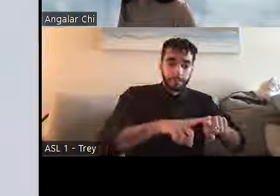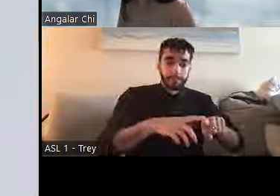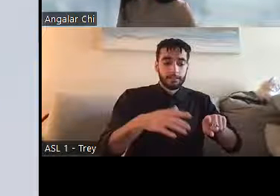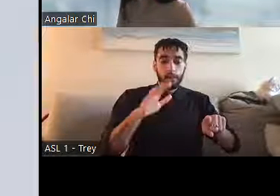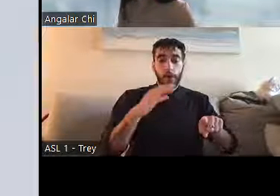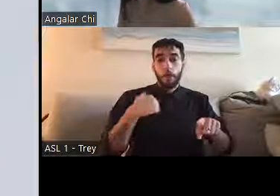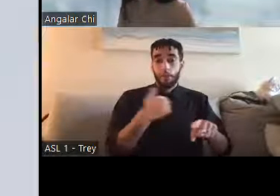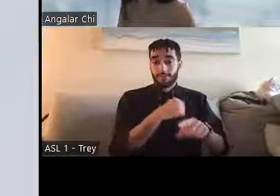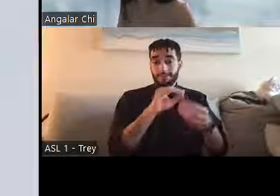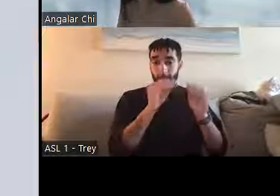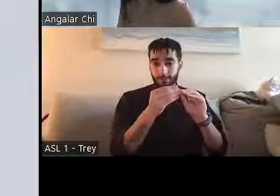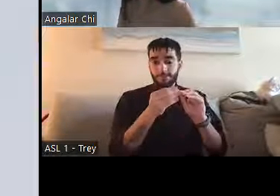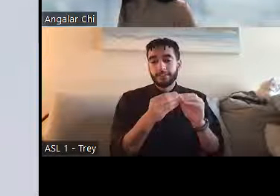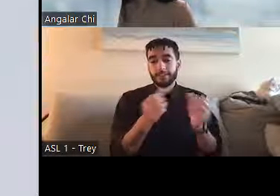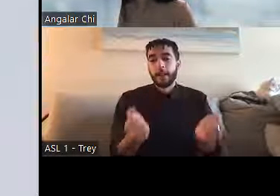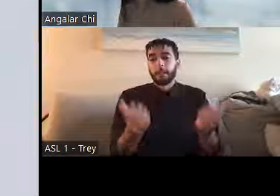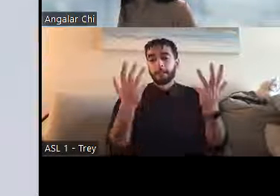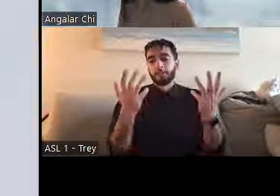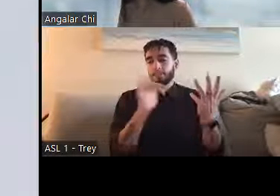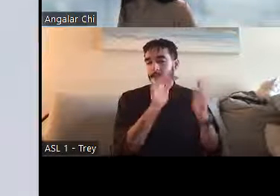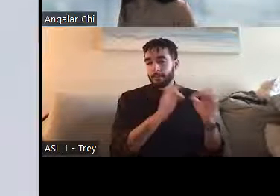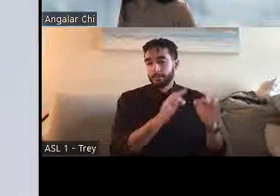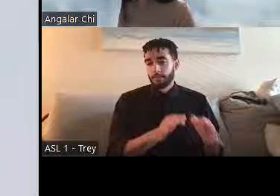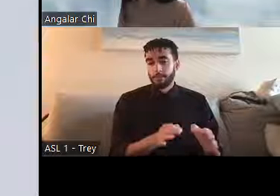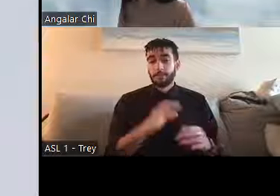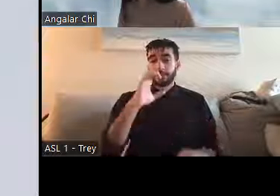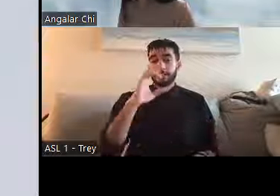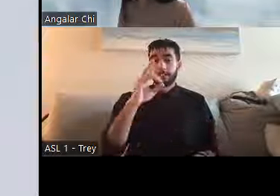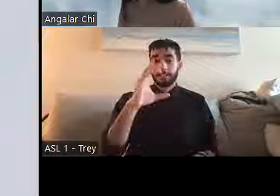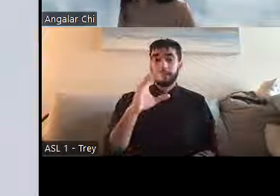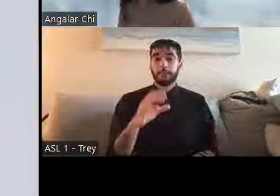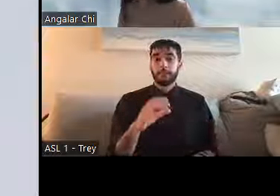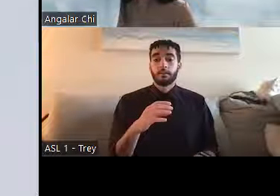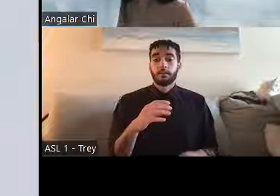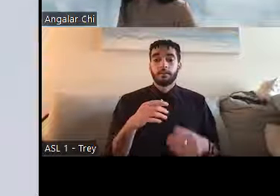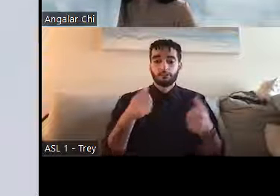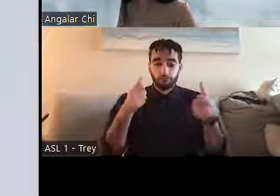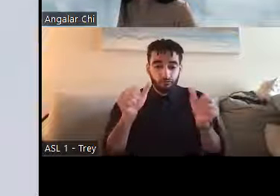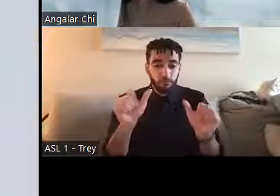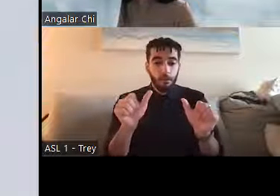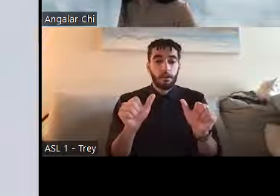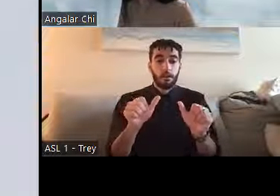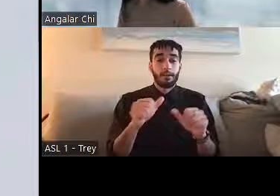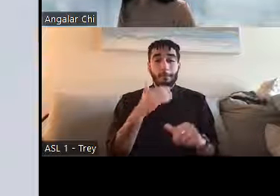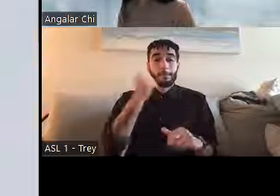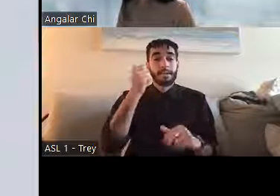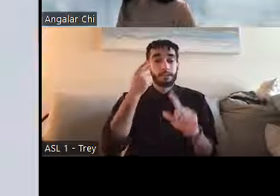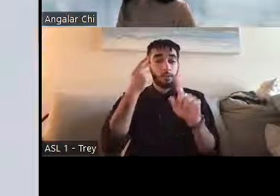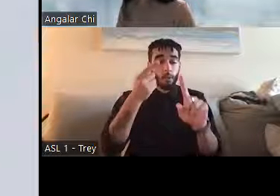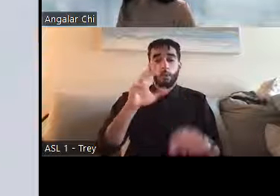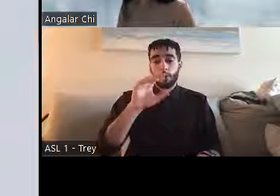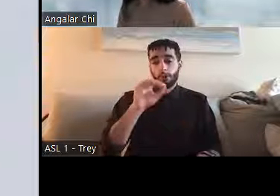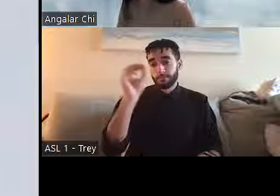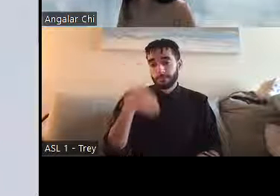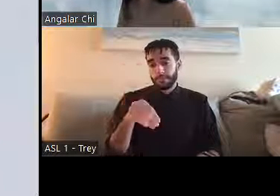RSE, the less reliable the estimates. And CDC recommends an RSE of 30% as the cutoff, which means